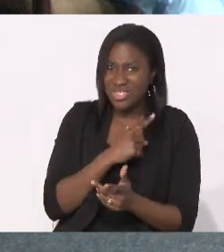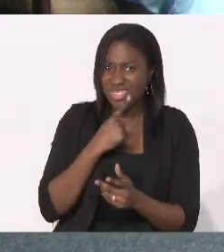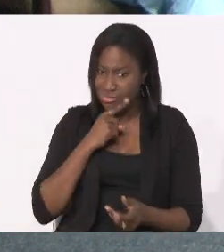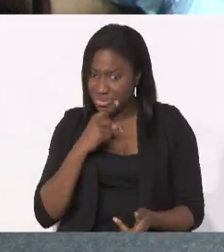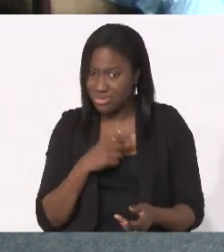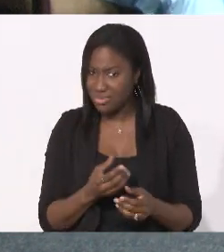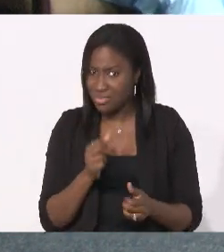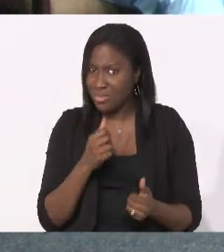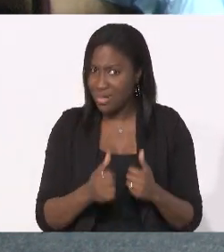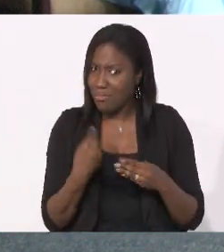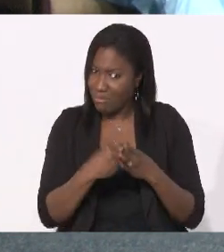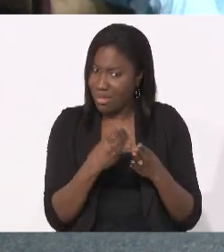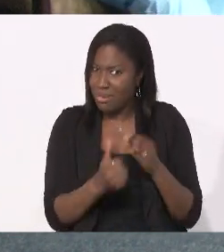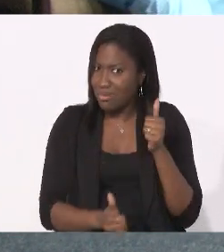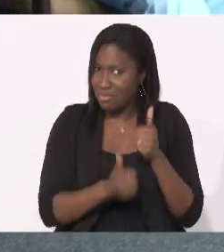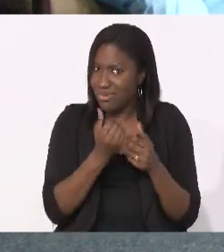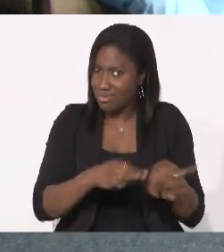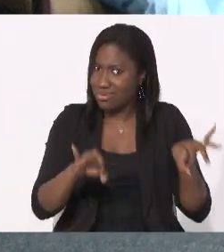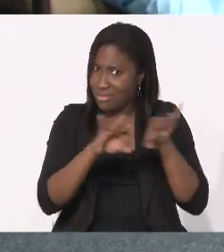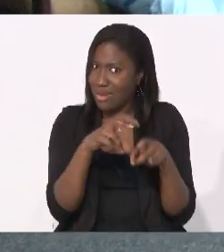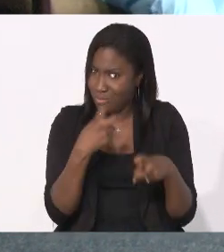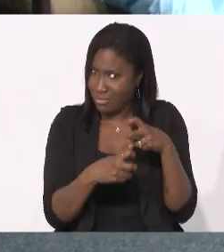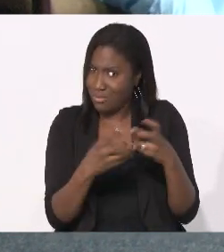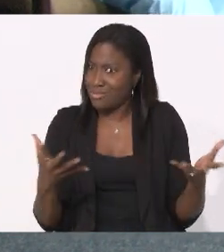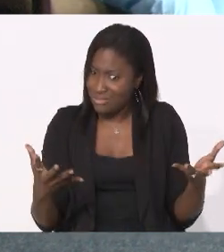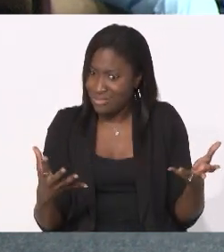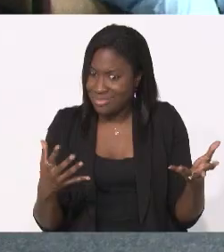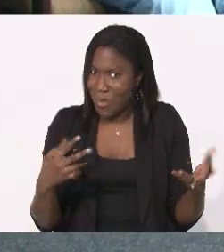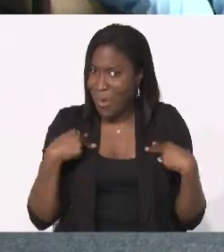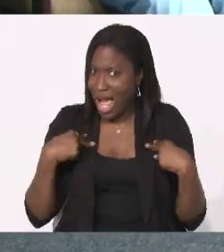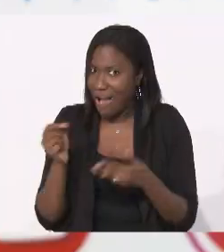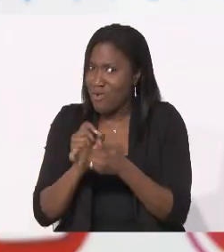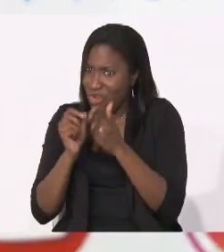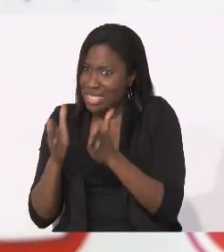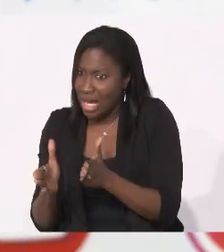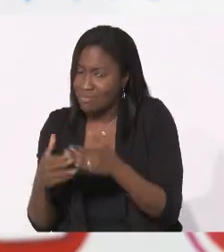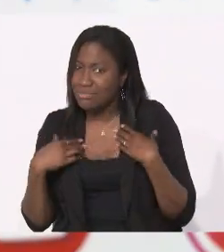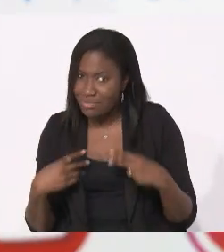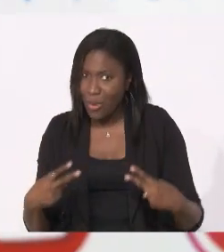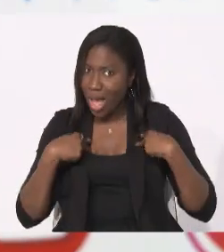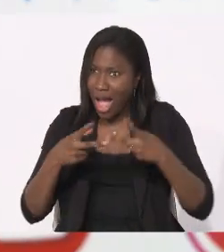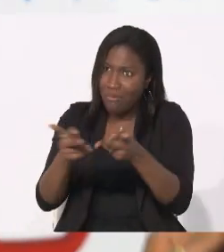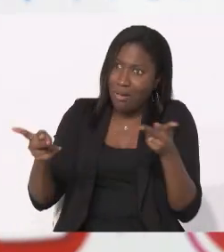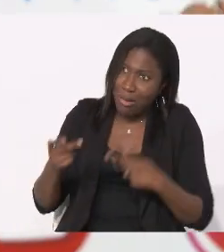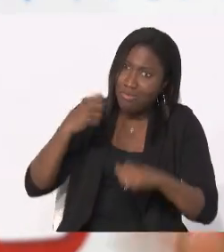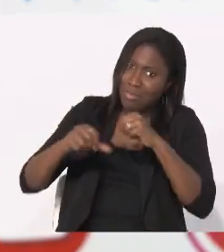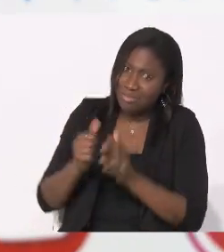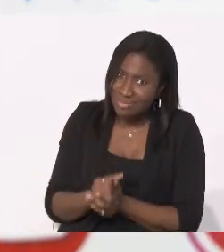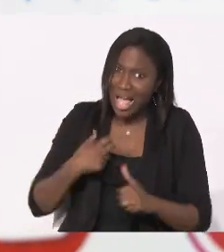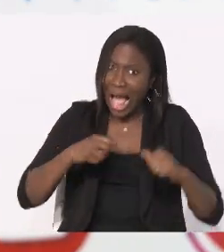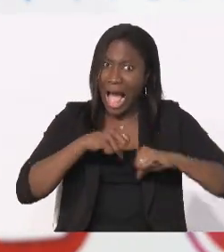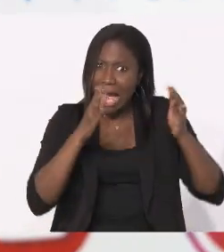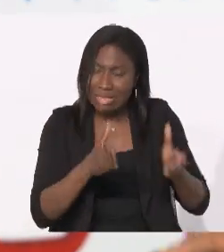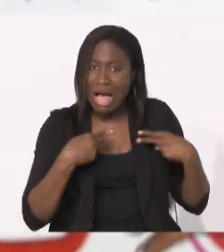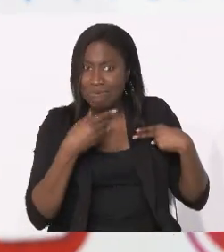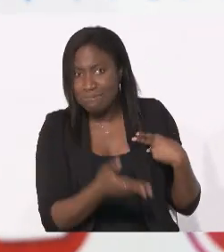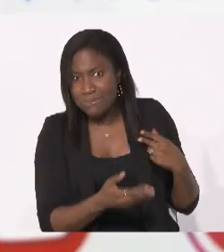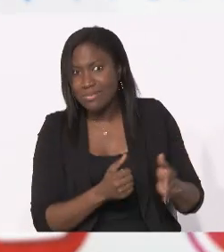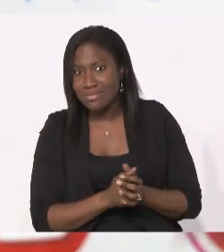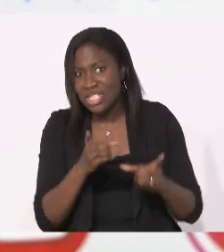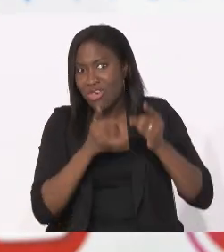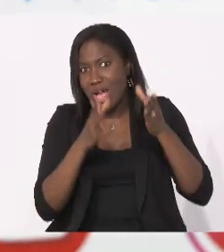available. that are available on YouTube, Yes. it's by no means the entire show, but there's so many